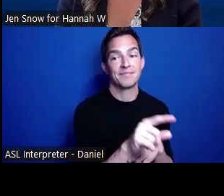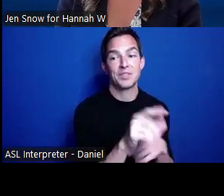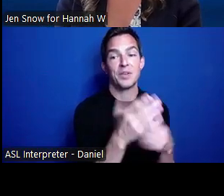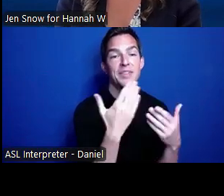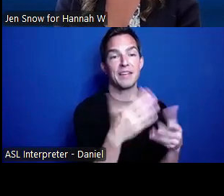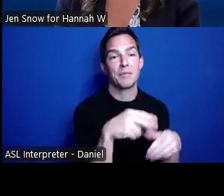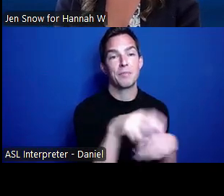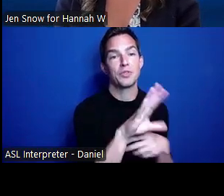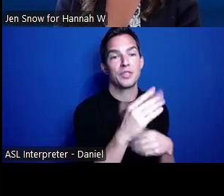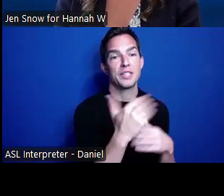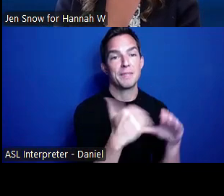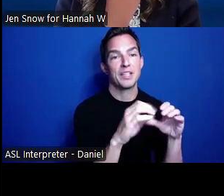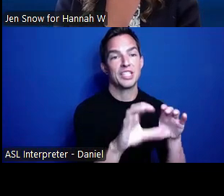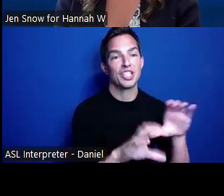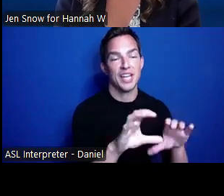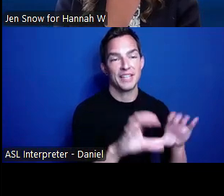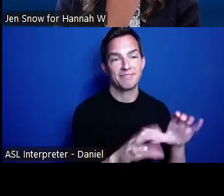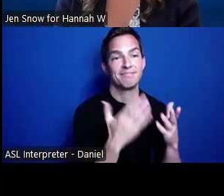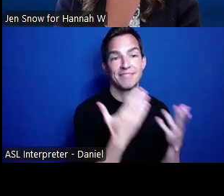the chat, Stephen.